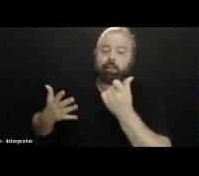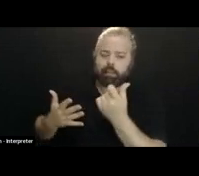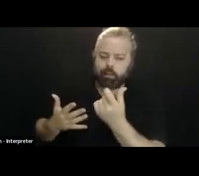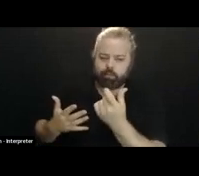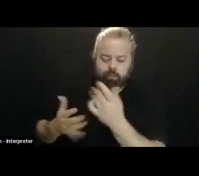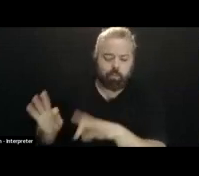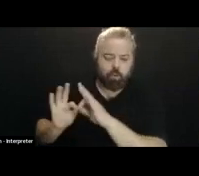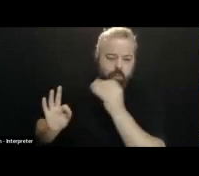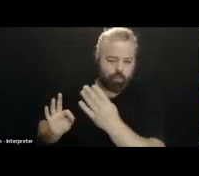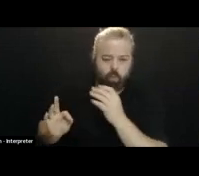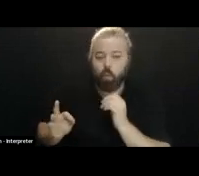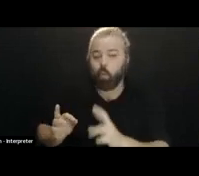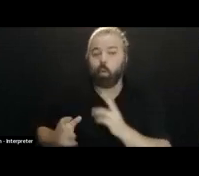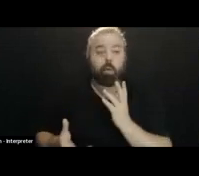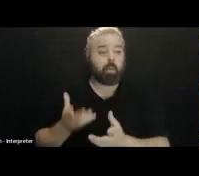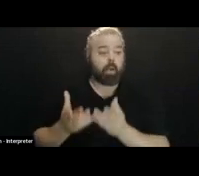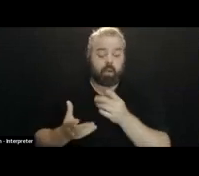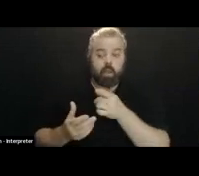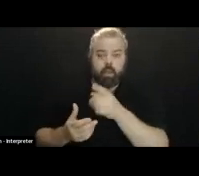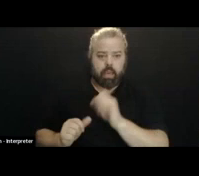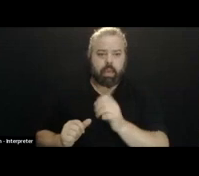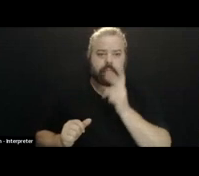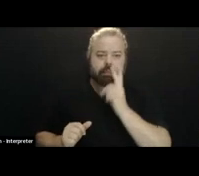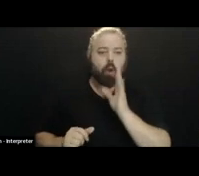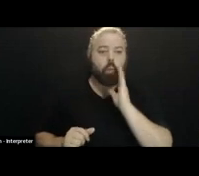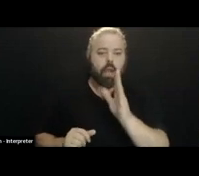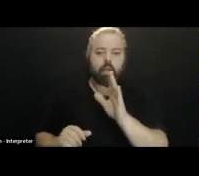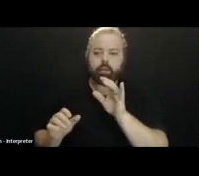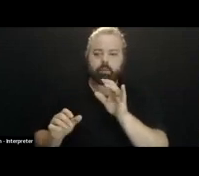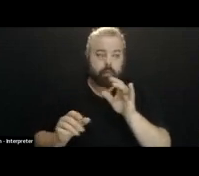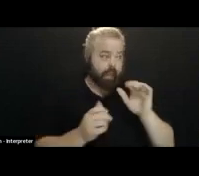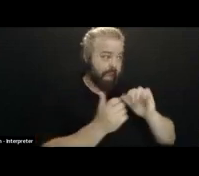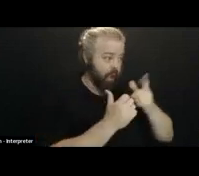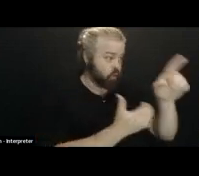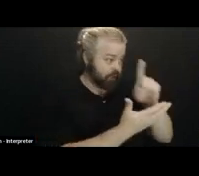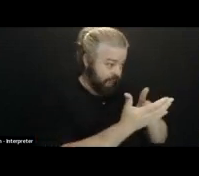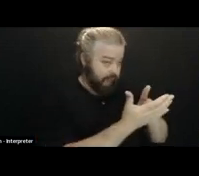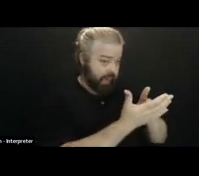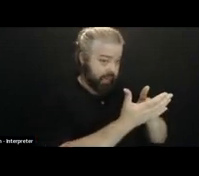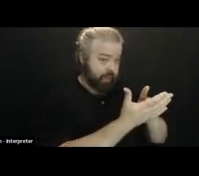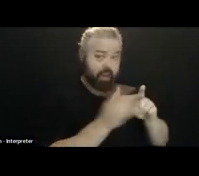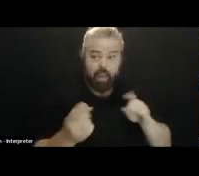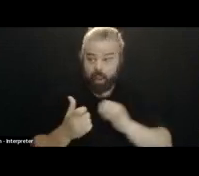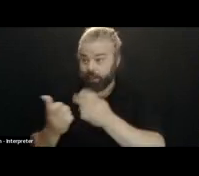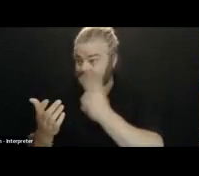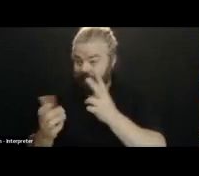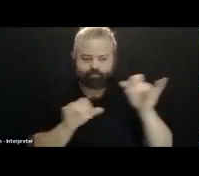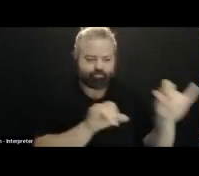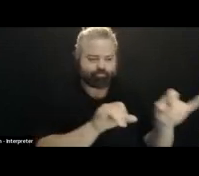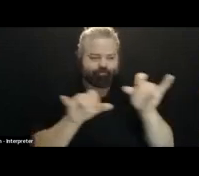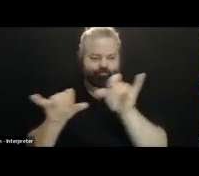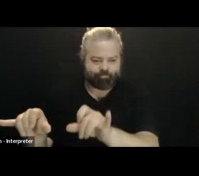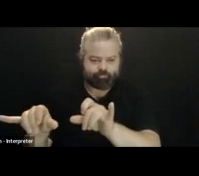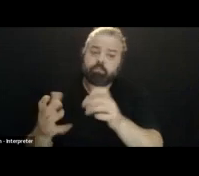important, or they'll be able to see it in the same format that you designed it in. And these are all reasonable things